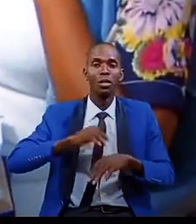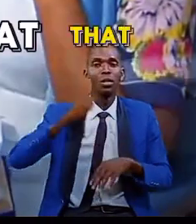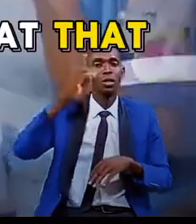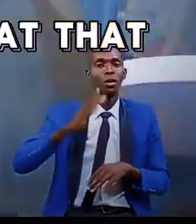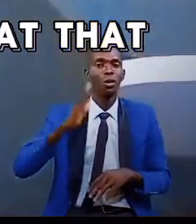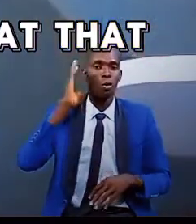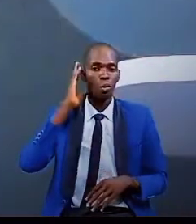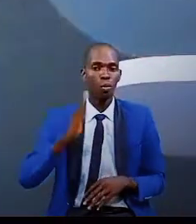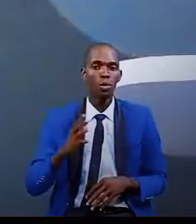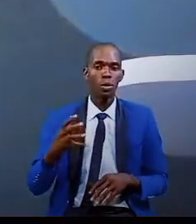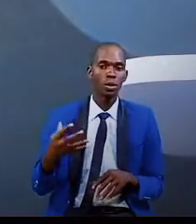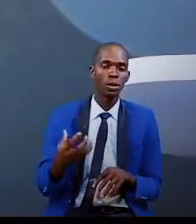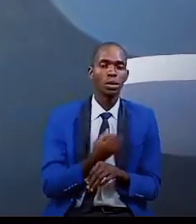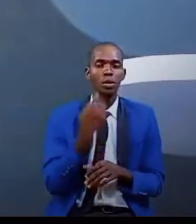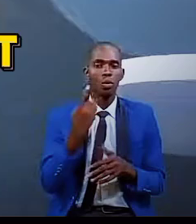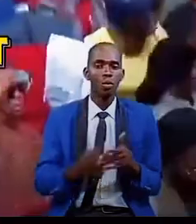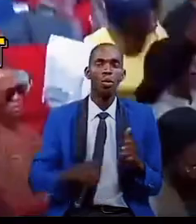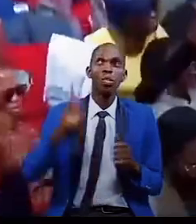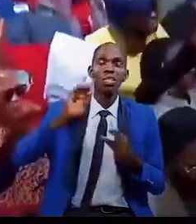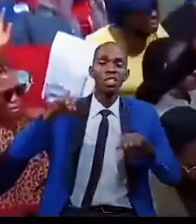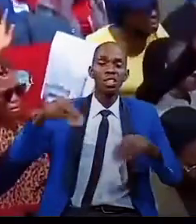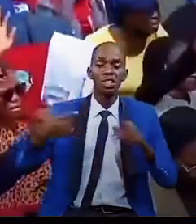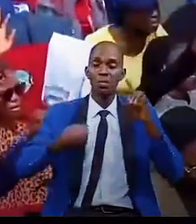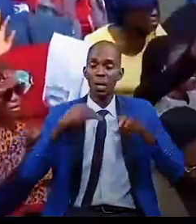gave me at that time. He'll put it in your heart.